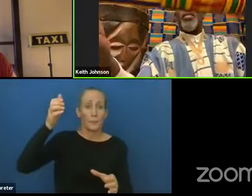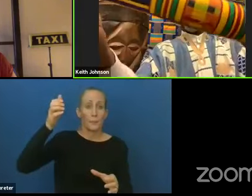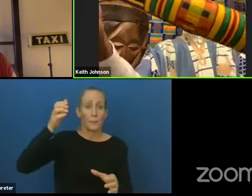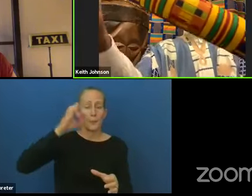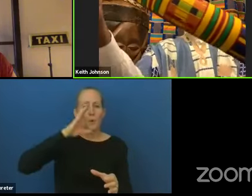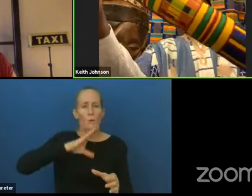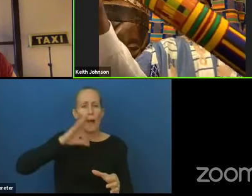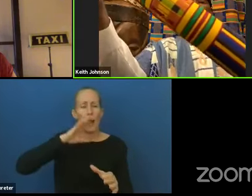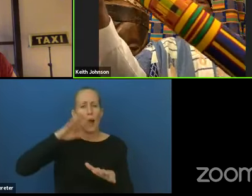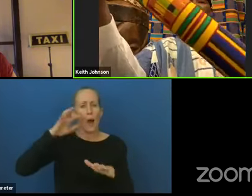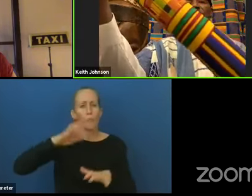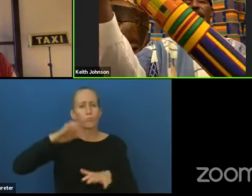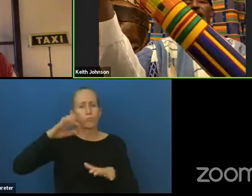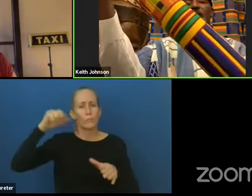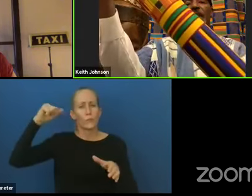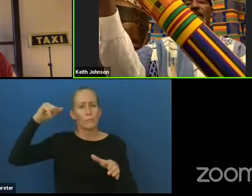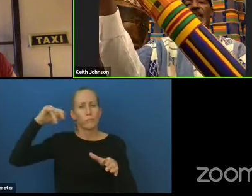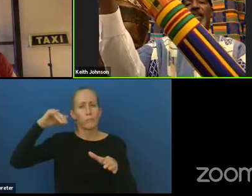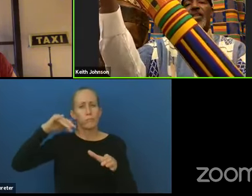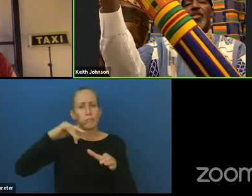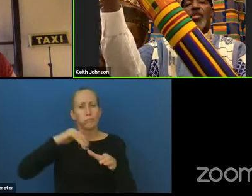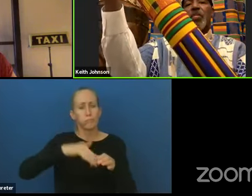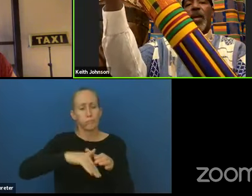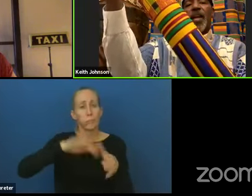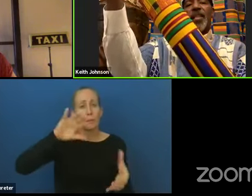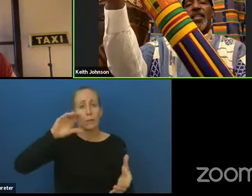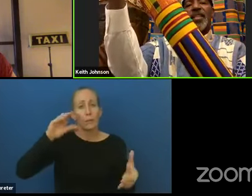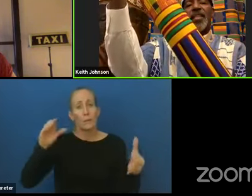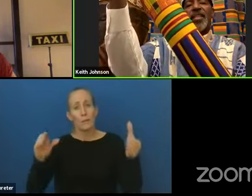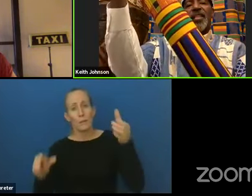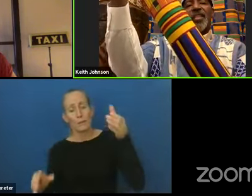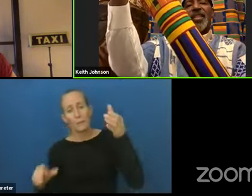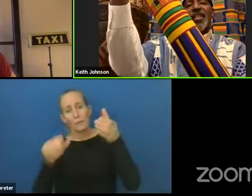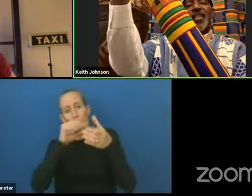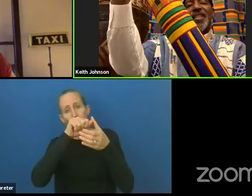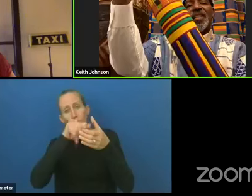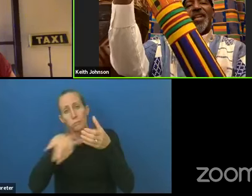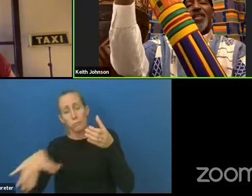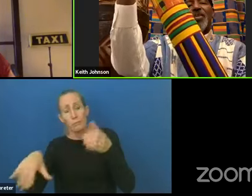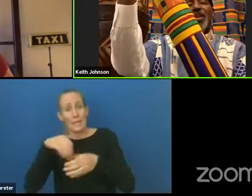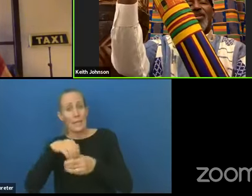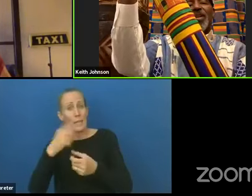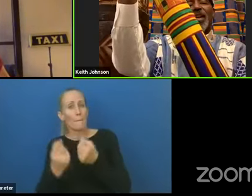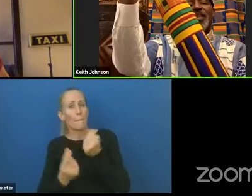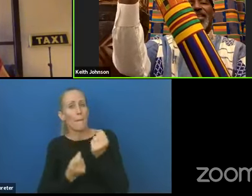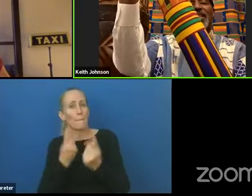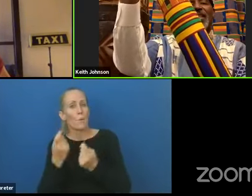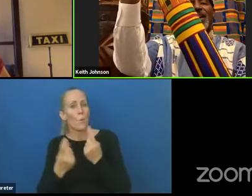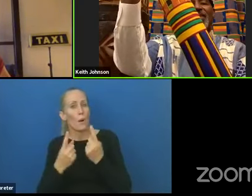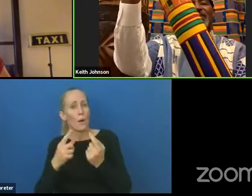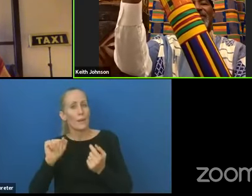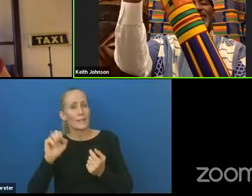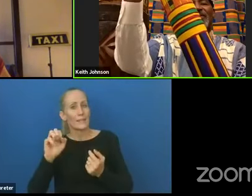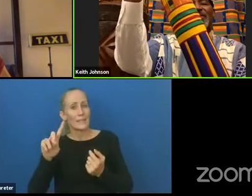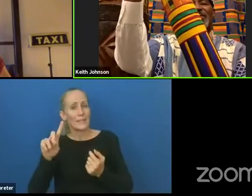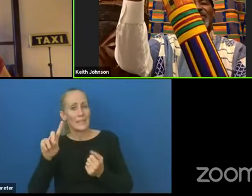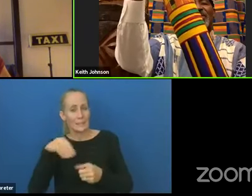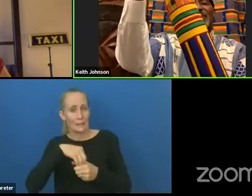You have popcorn kernels hitting toothpick. That's what creates the